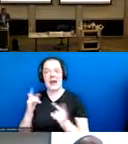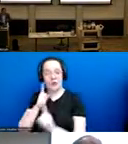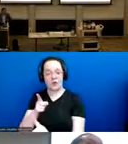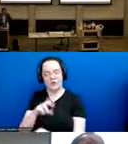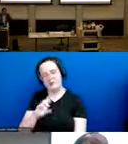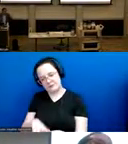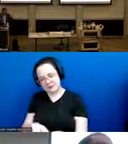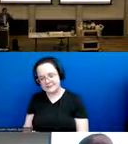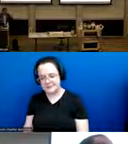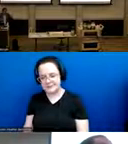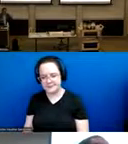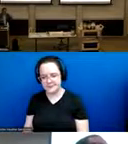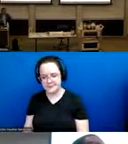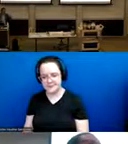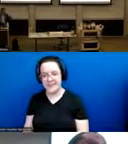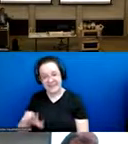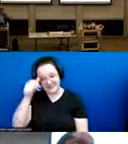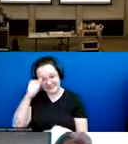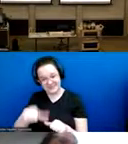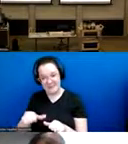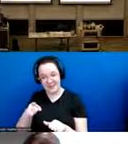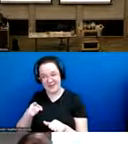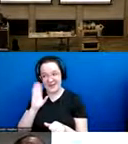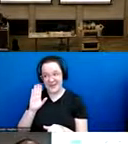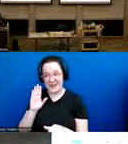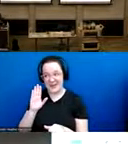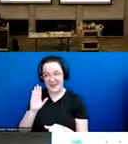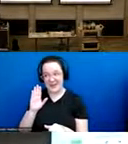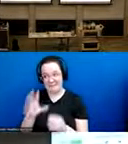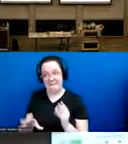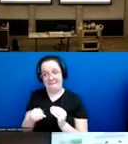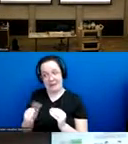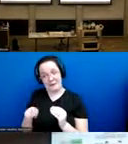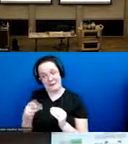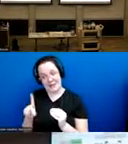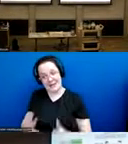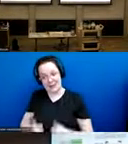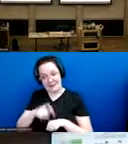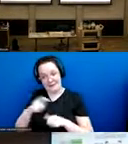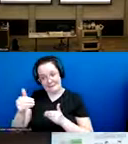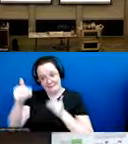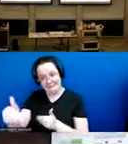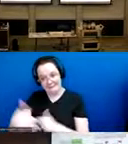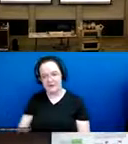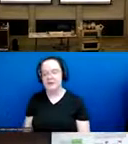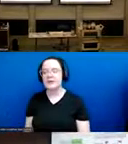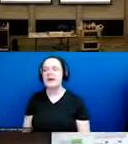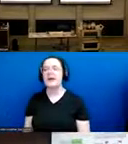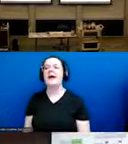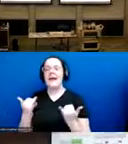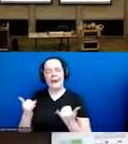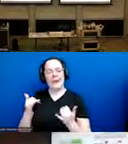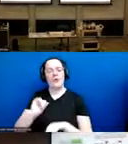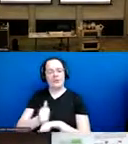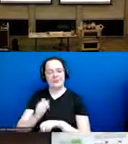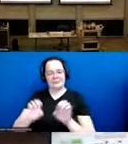going to be, remember, PhD lifetime. This is going to be another PhD lifetime. Now we're setting up an experiment where we actually finally